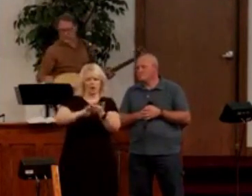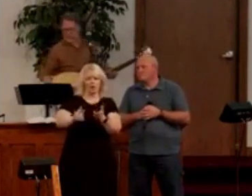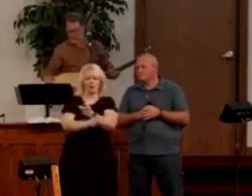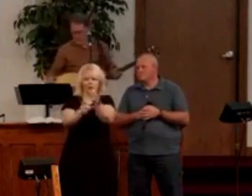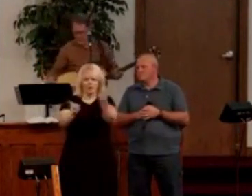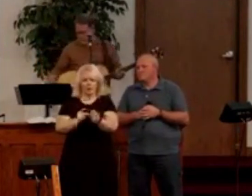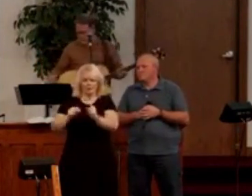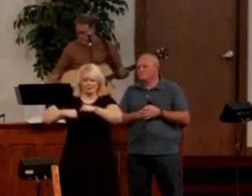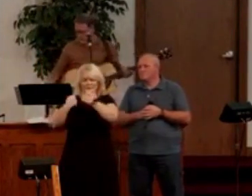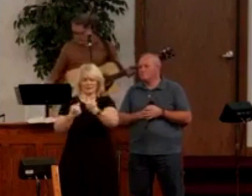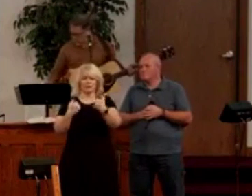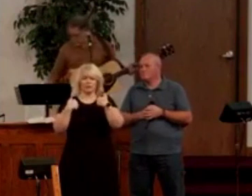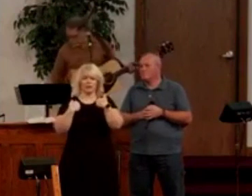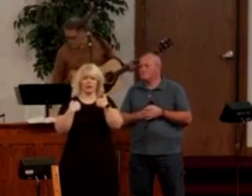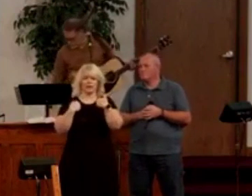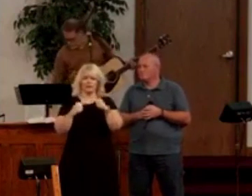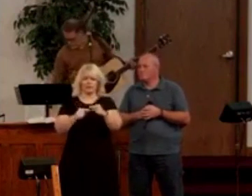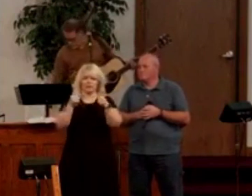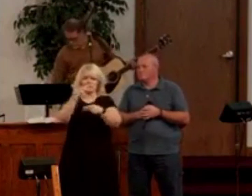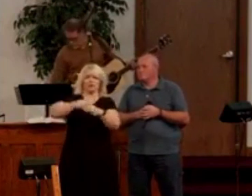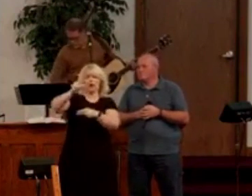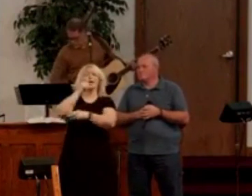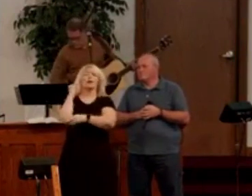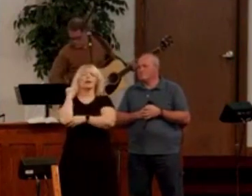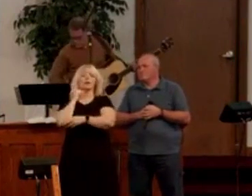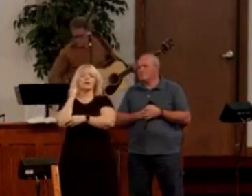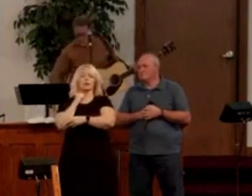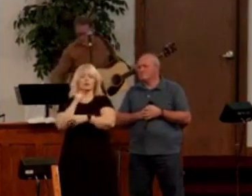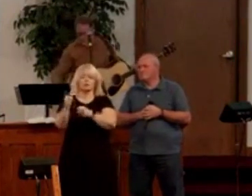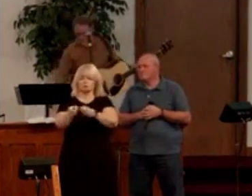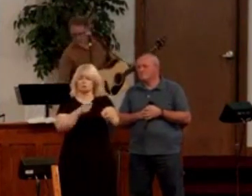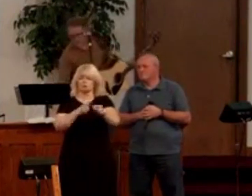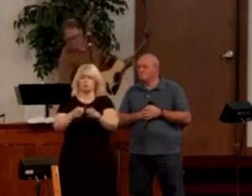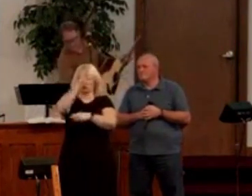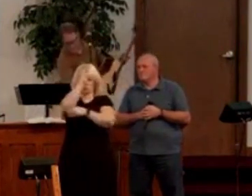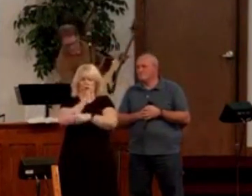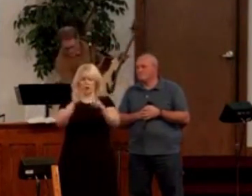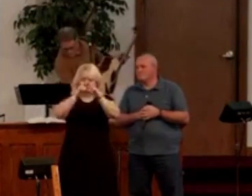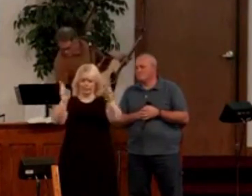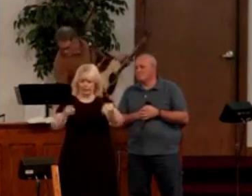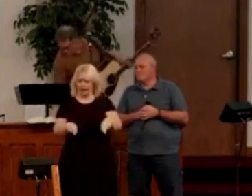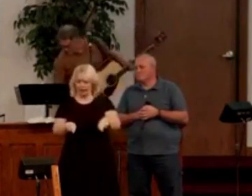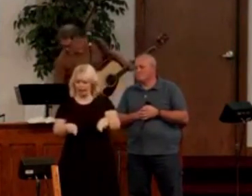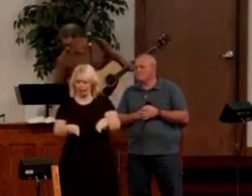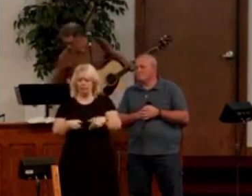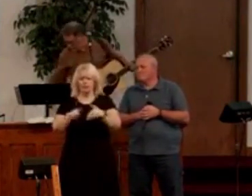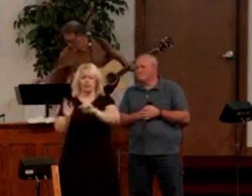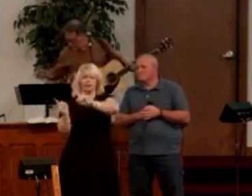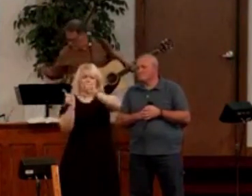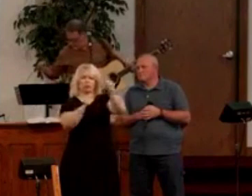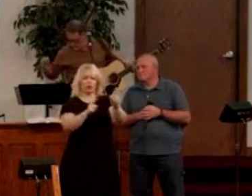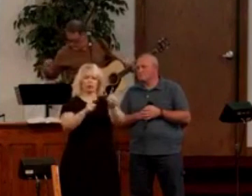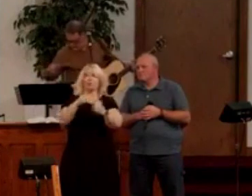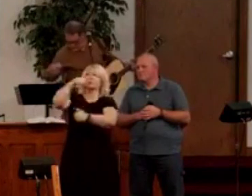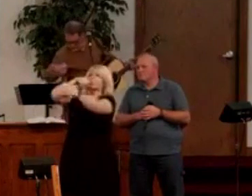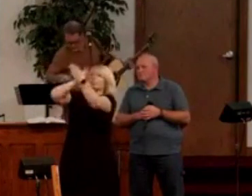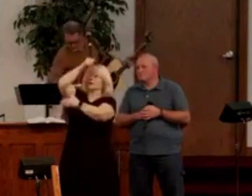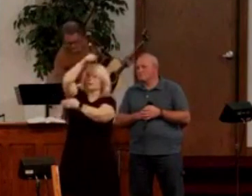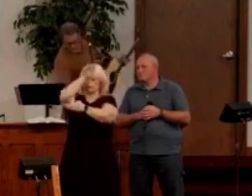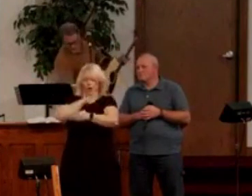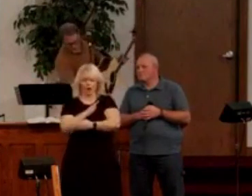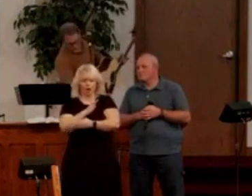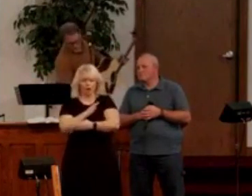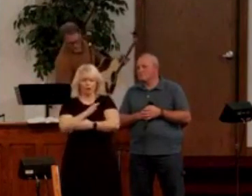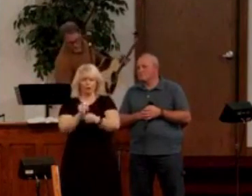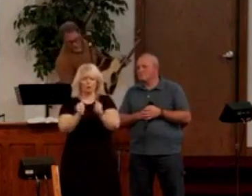since we have a great high priest who rules over God's house, let us go right into the presence of God with